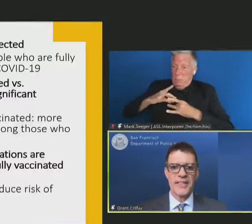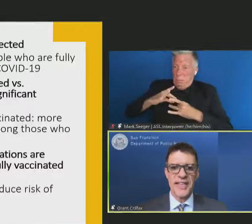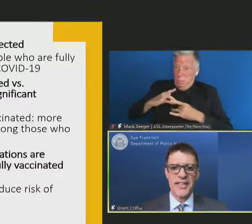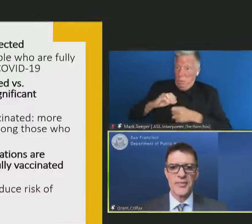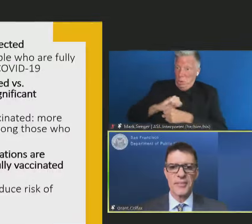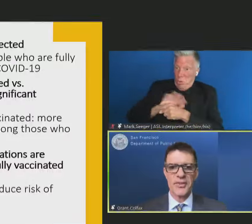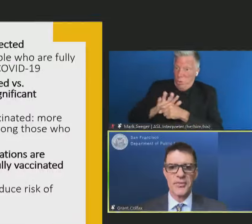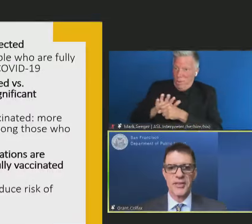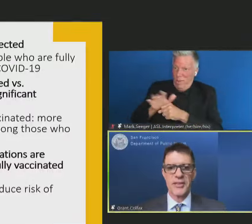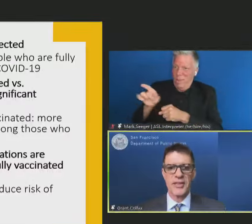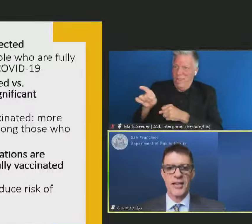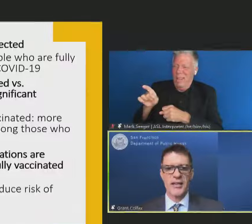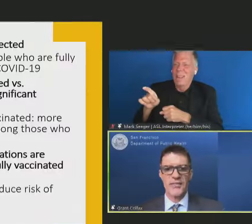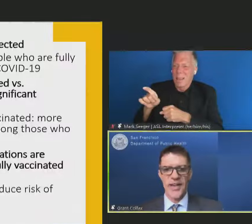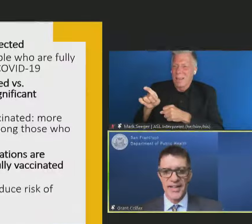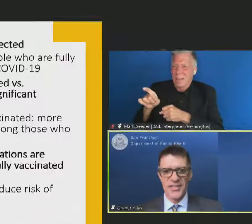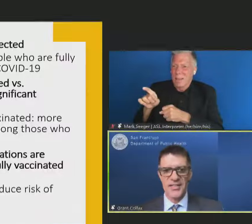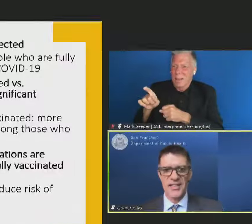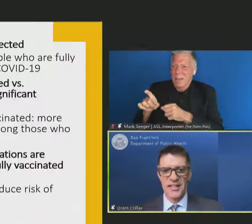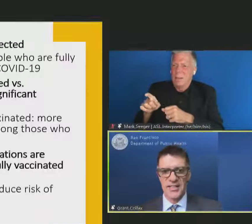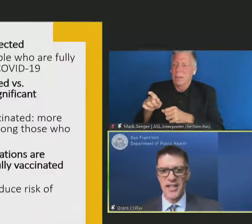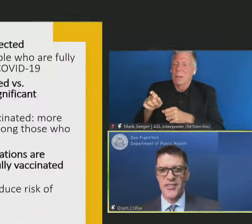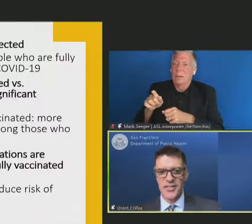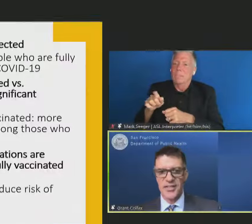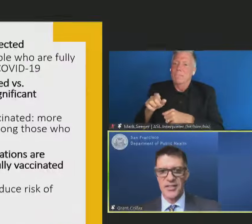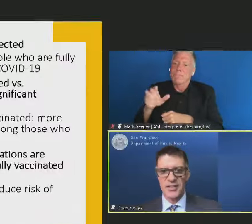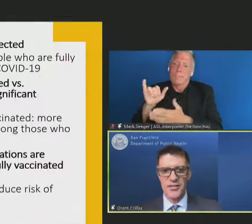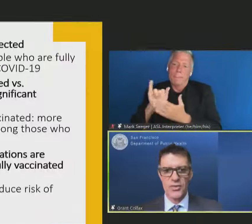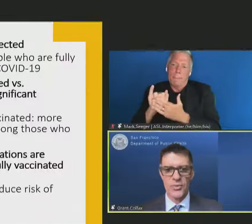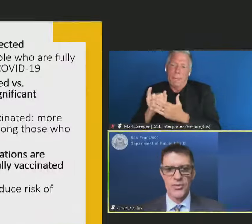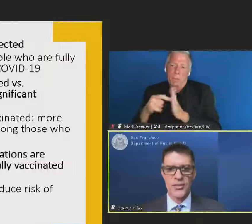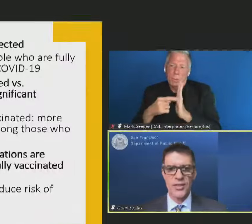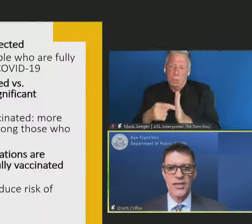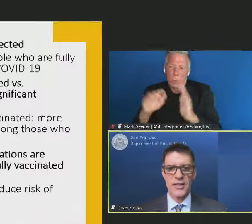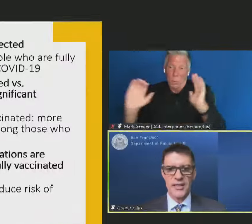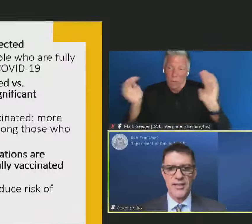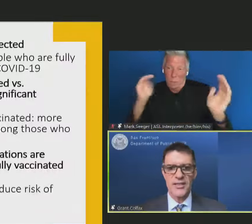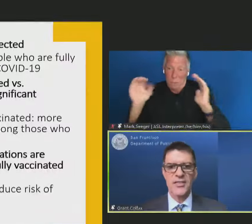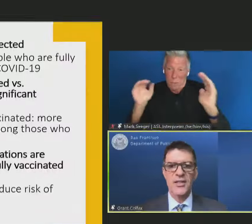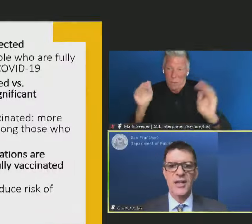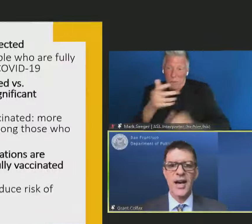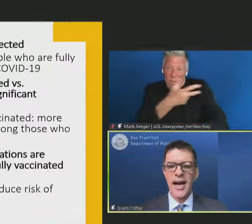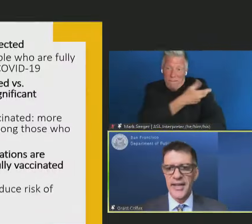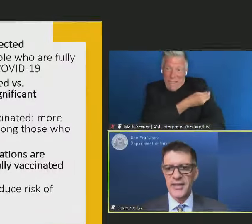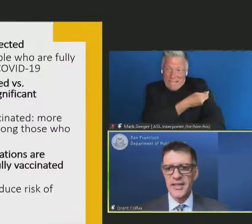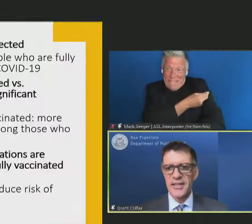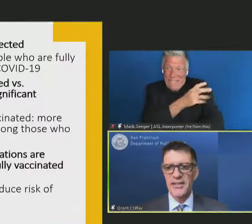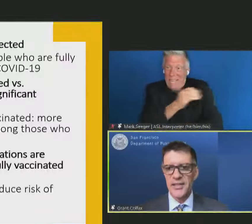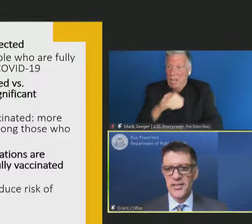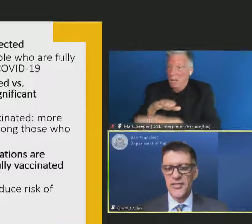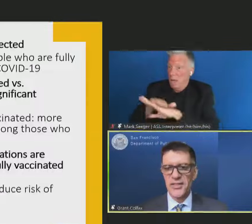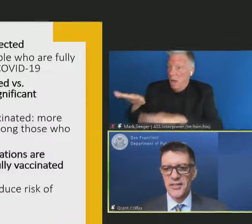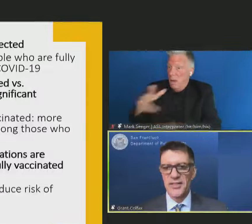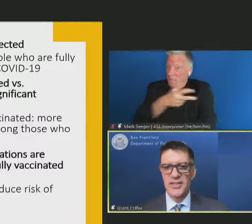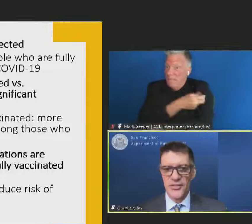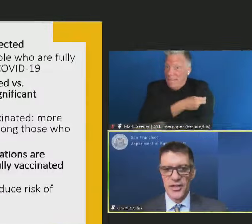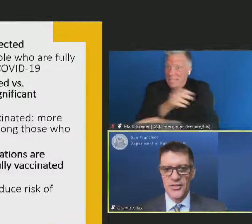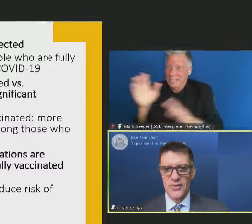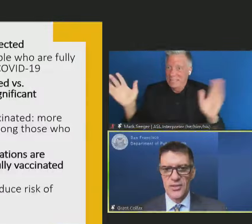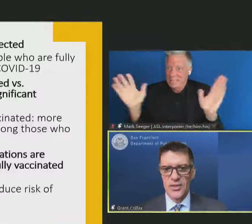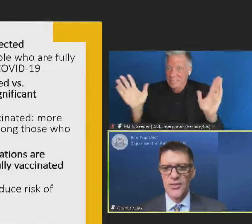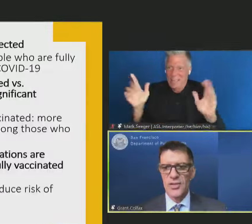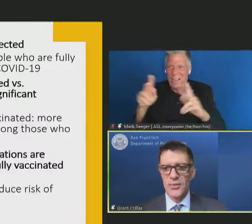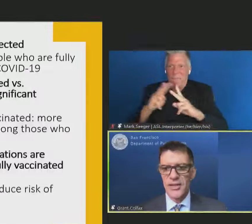The case rate between vaccinated and unvaccinated individuals is highly significantly